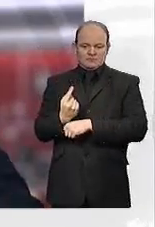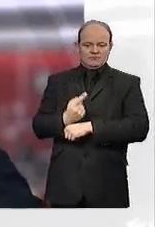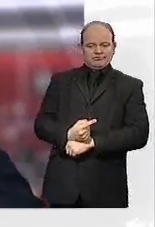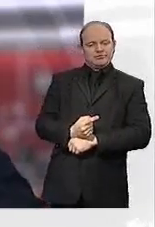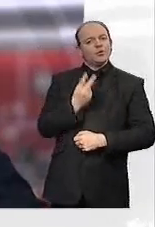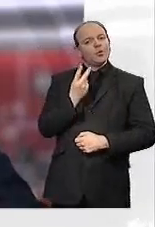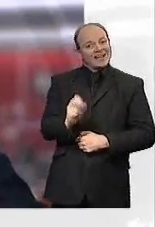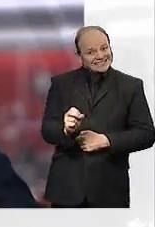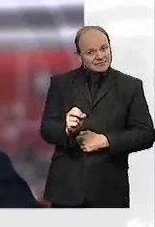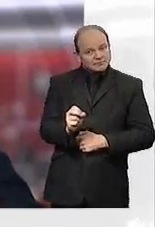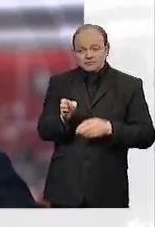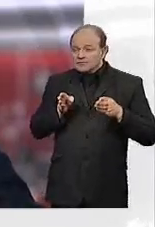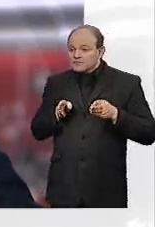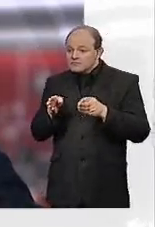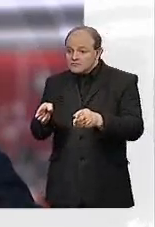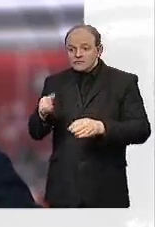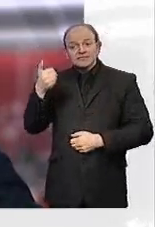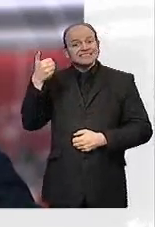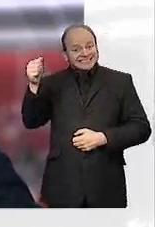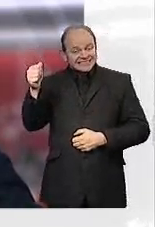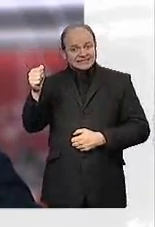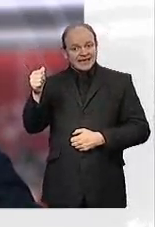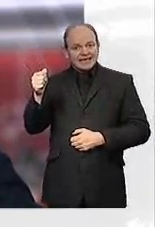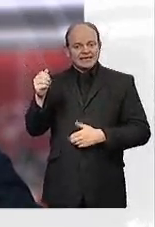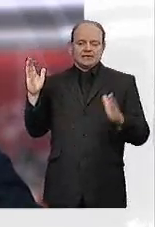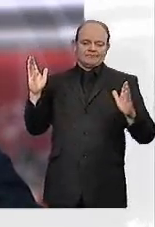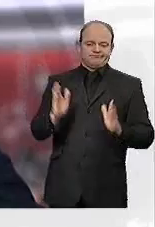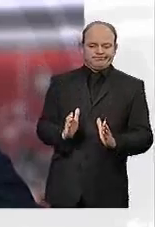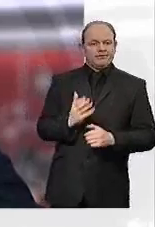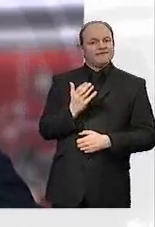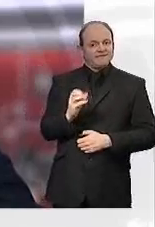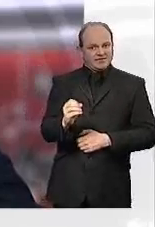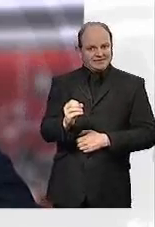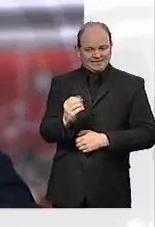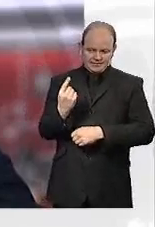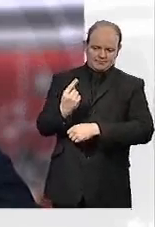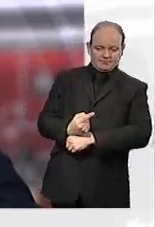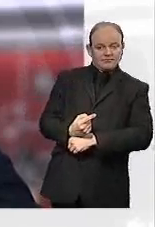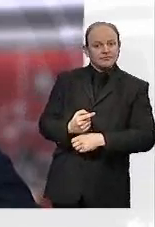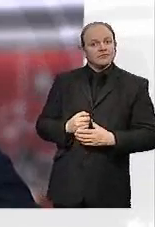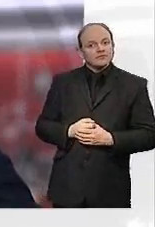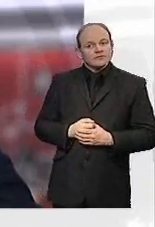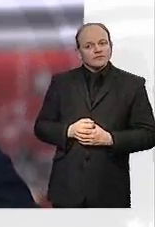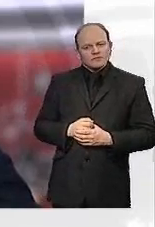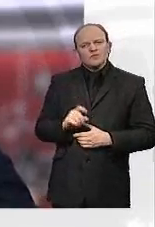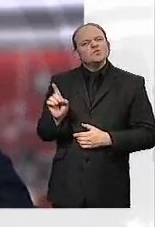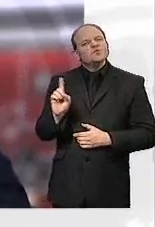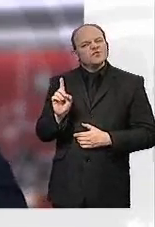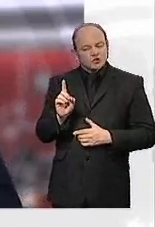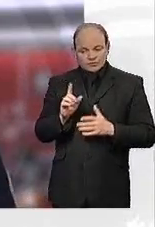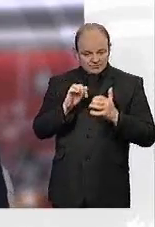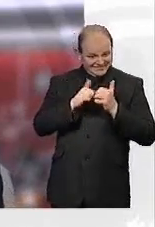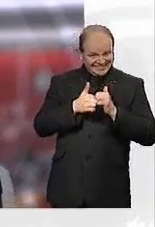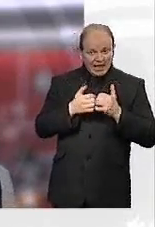is aimed at cutting the number of road deaths by a third by 2020. Well, our correspondent Fiona Trott is at the NEC in Birmingham today at